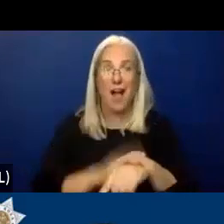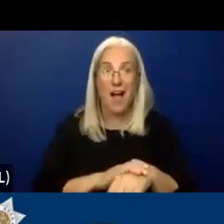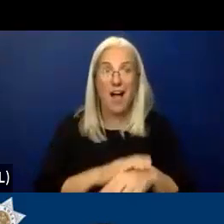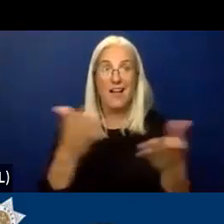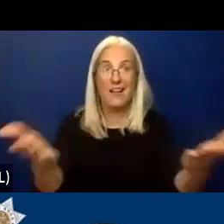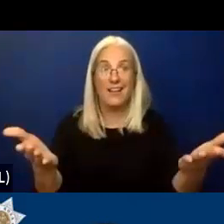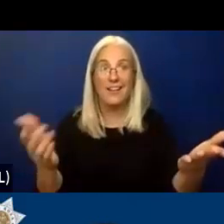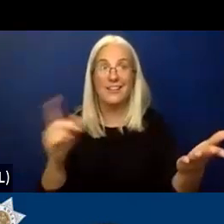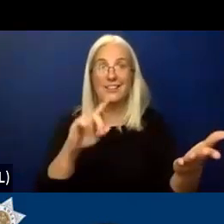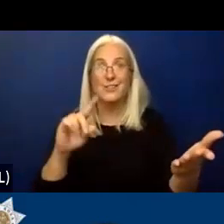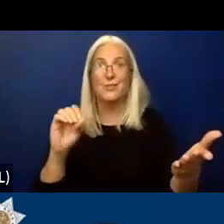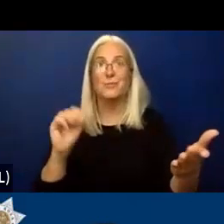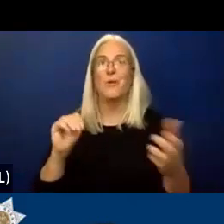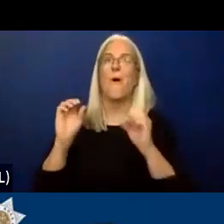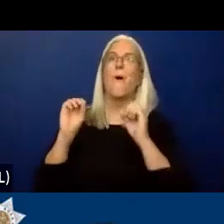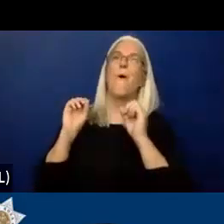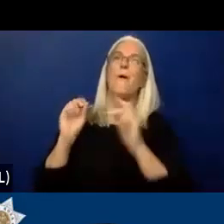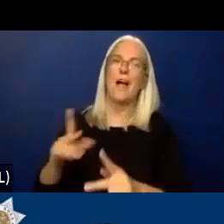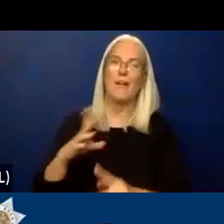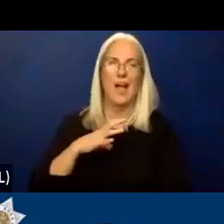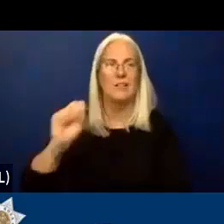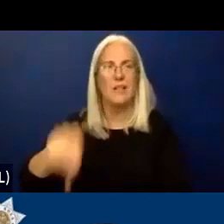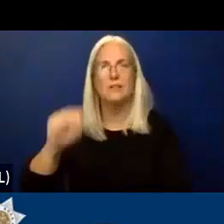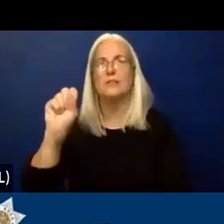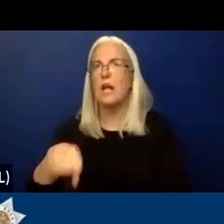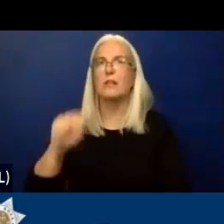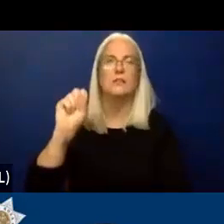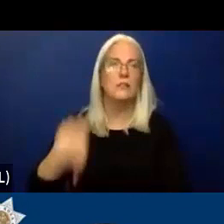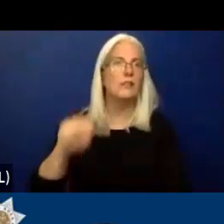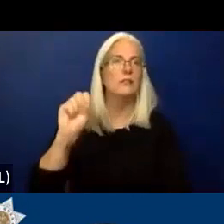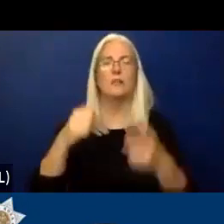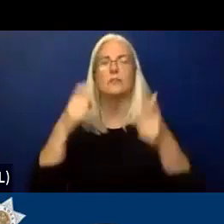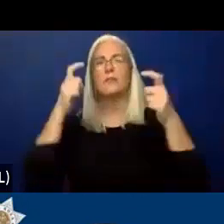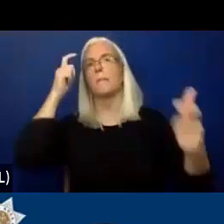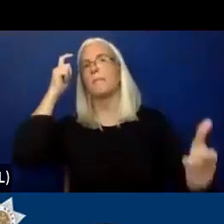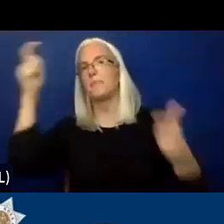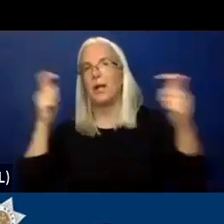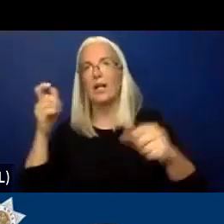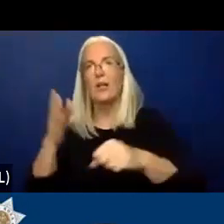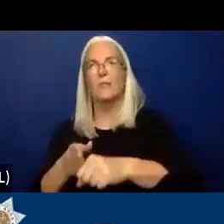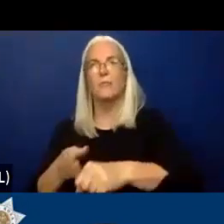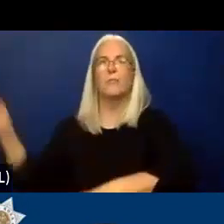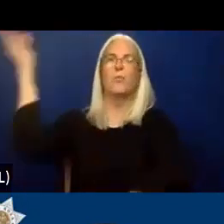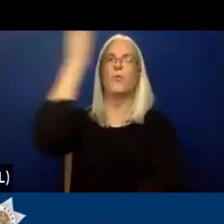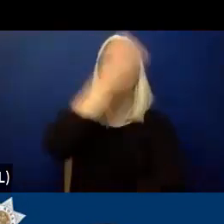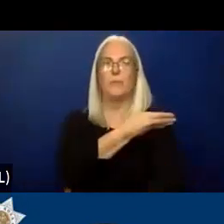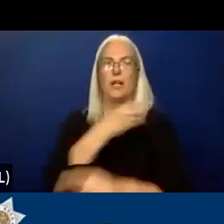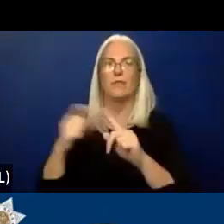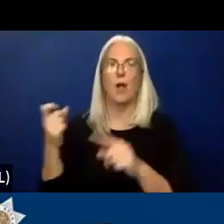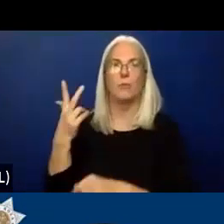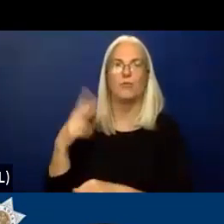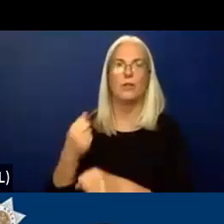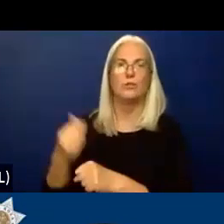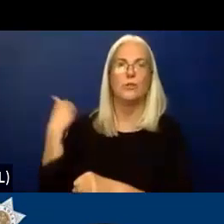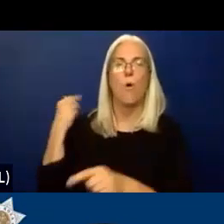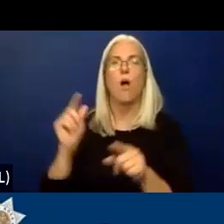definitely, absolutely, there is a difference. There is an improvement. As you've seen, the incredible coordination that we have between the